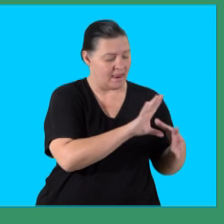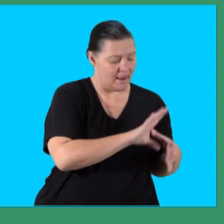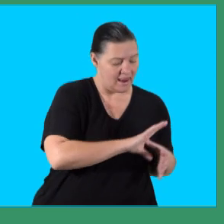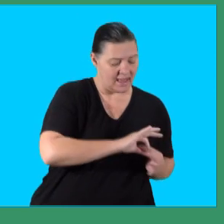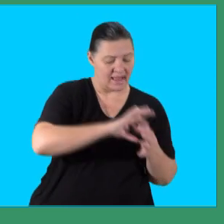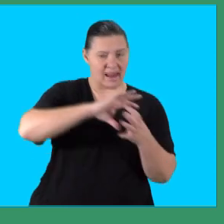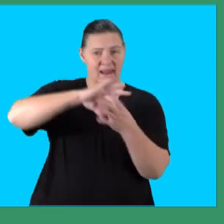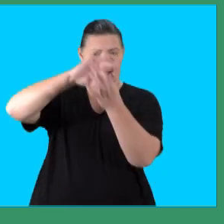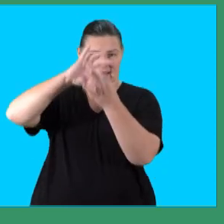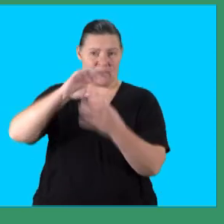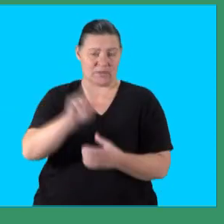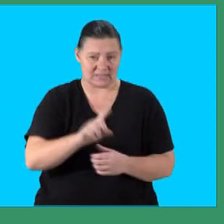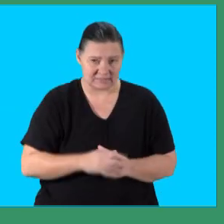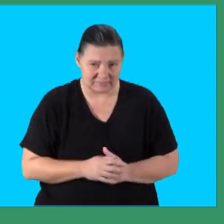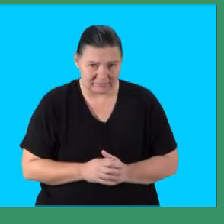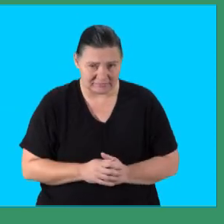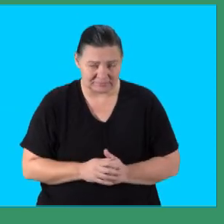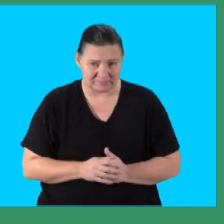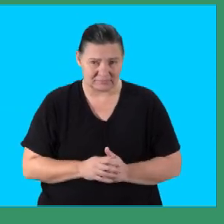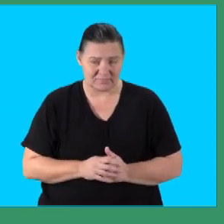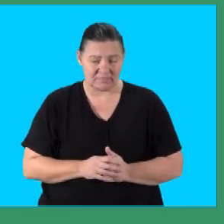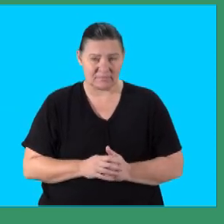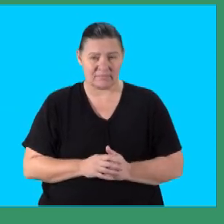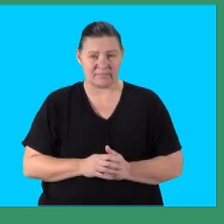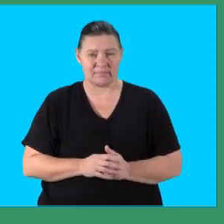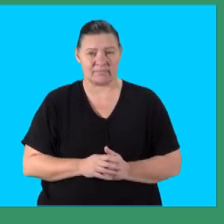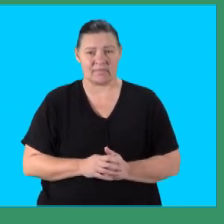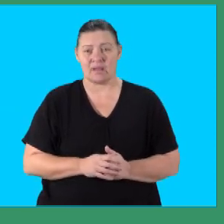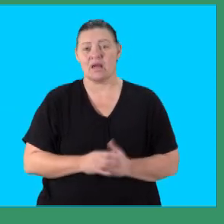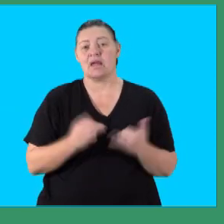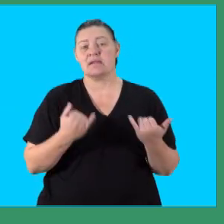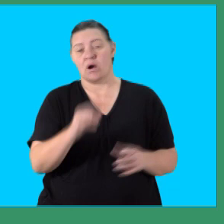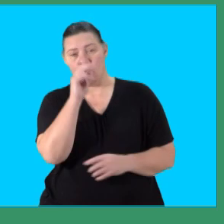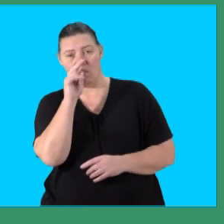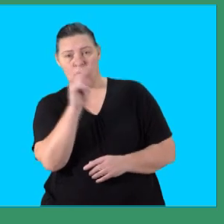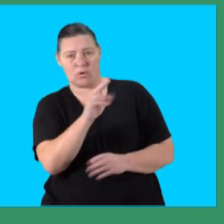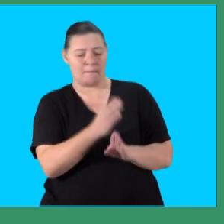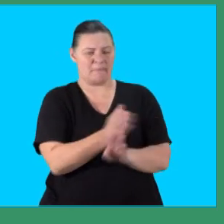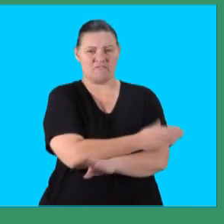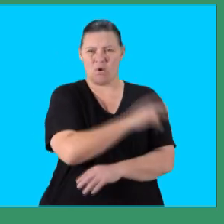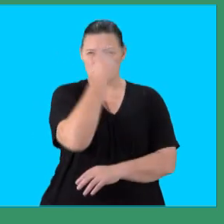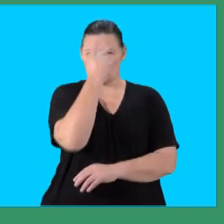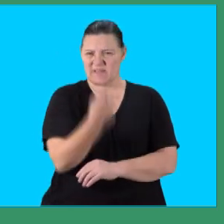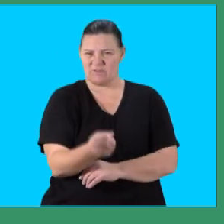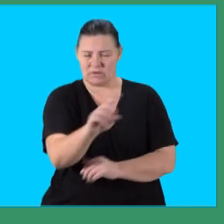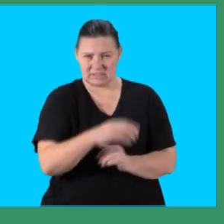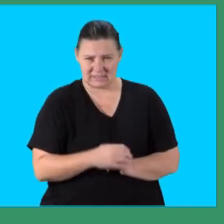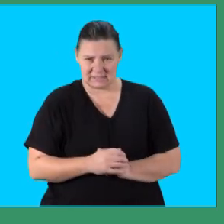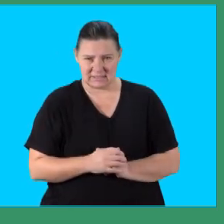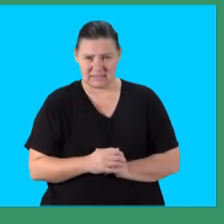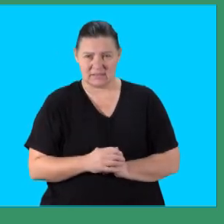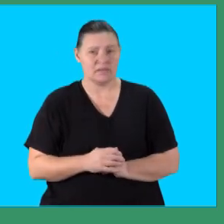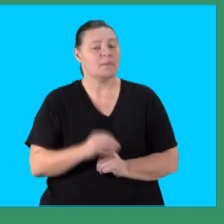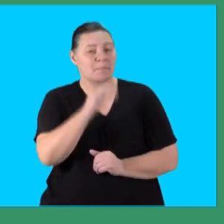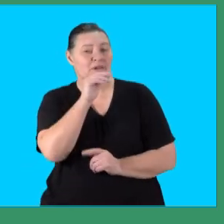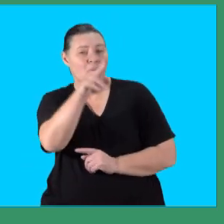link between primary, secondary, and tertiary sectors. Now, let us look at the pre-knowledge.